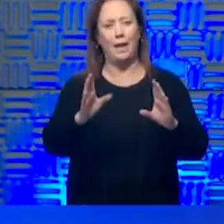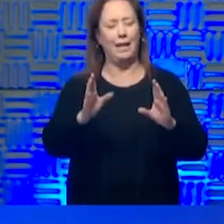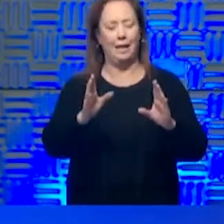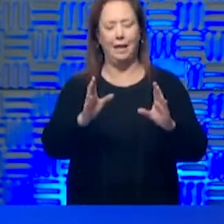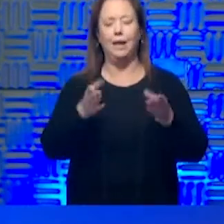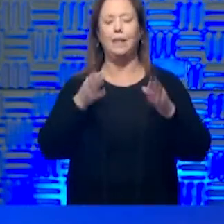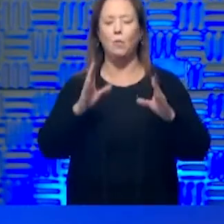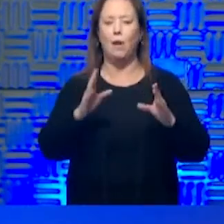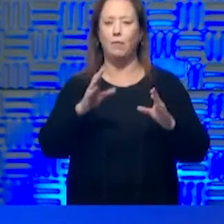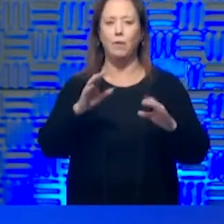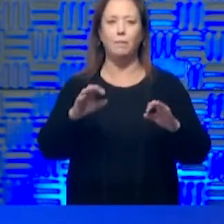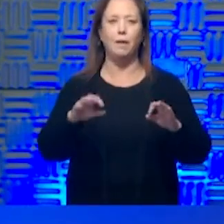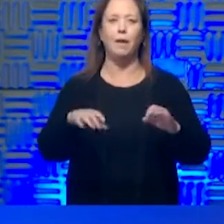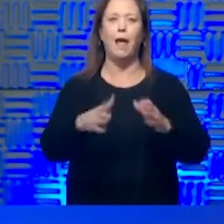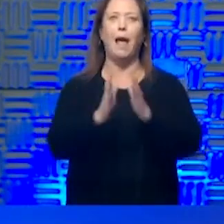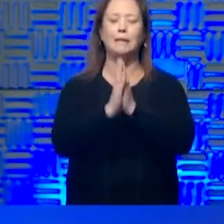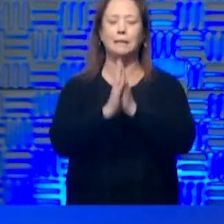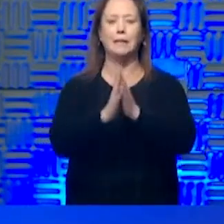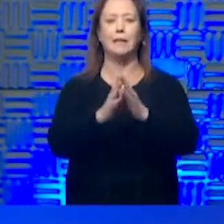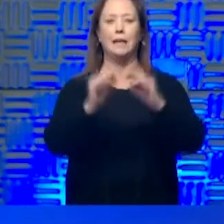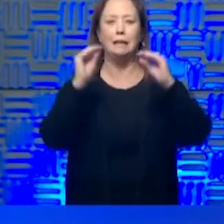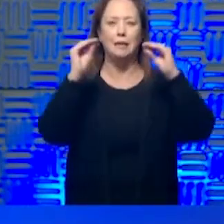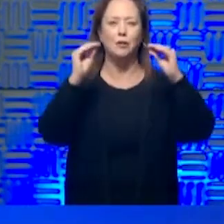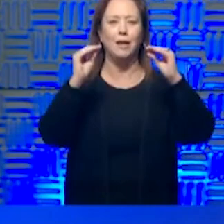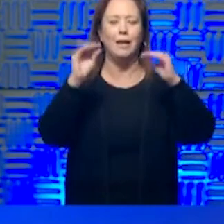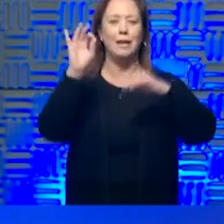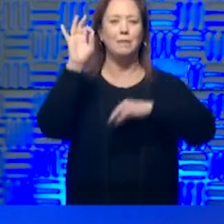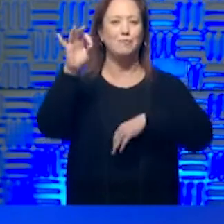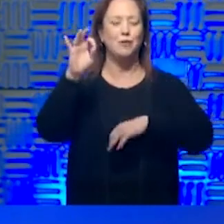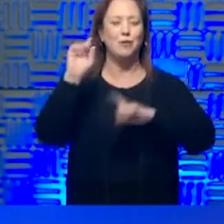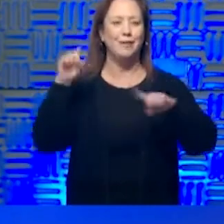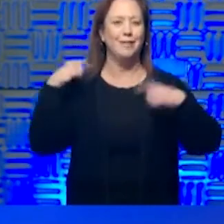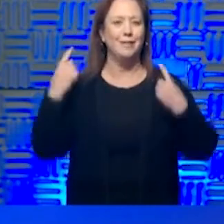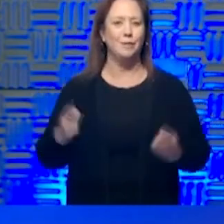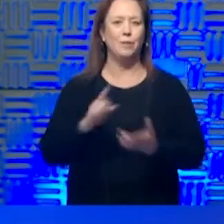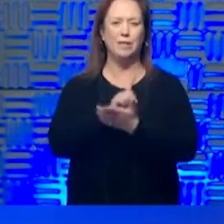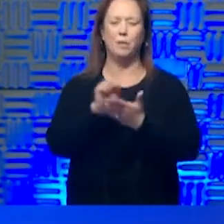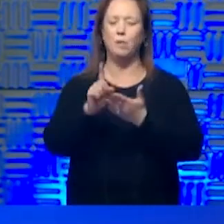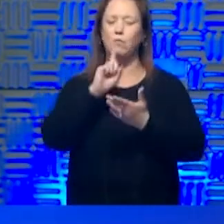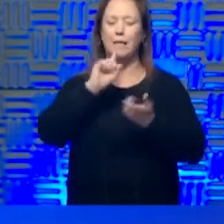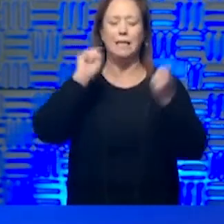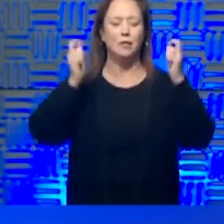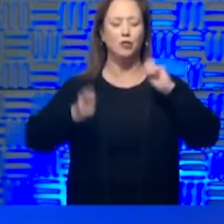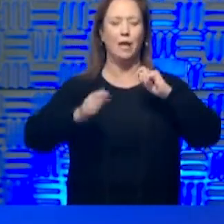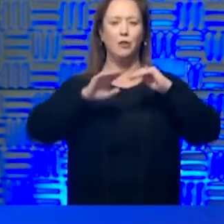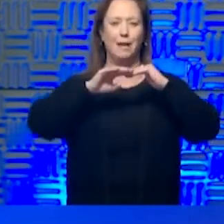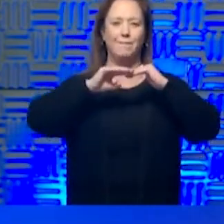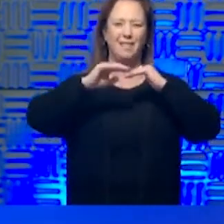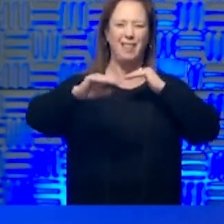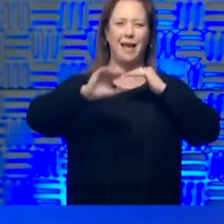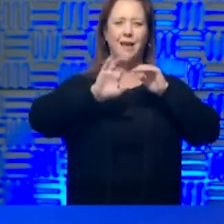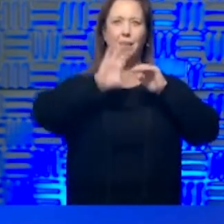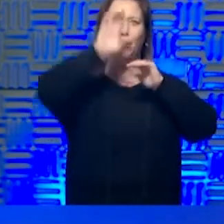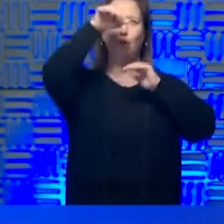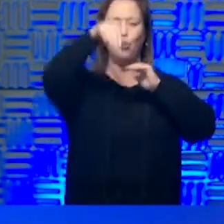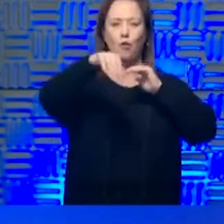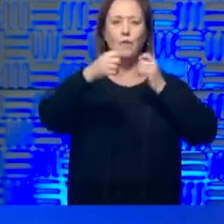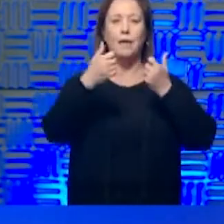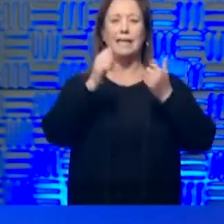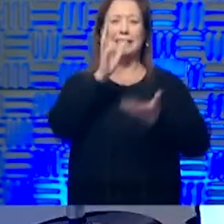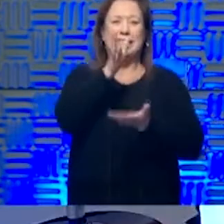been preaching and asking you to do, because we really do have to try and bend this curve and flatten it and try and stop the